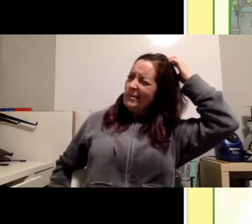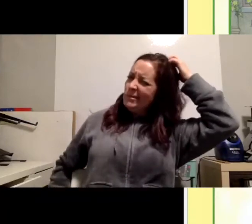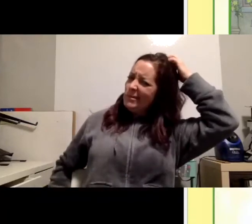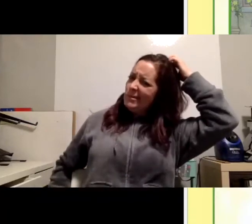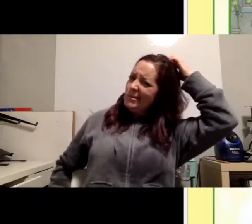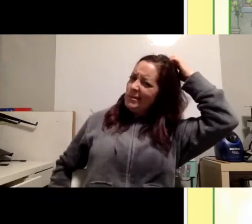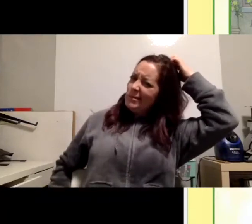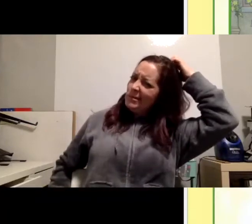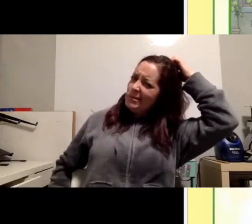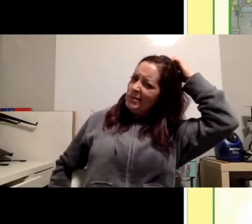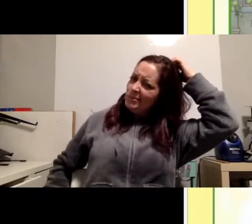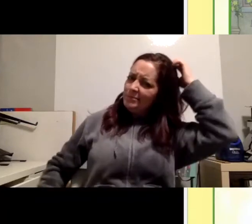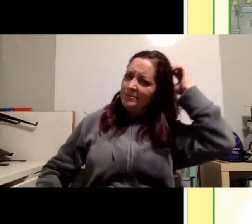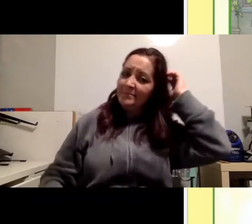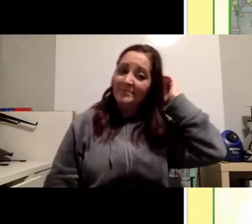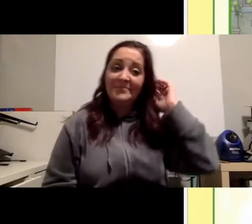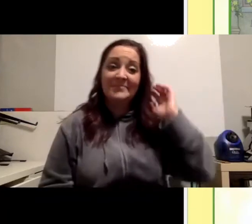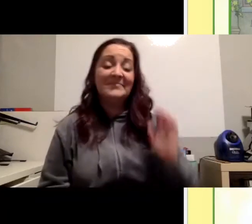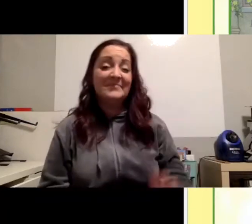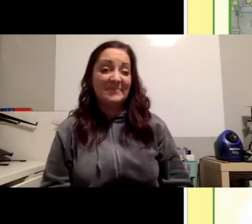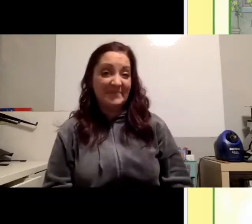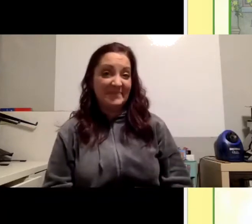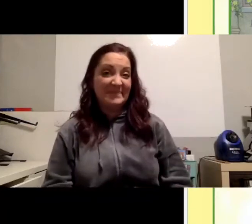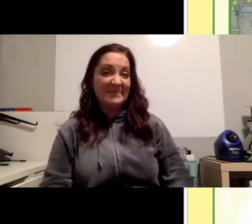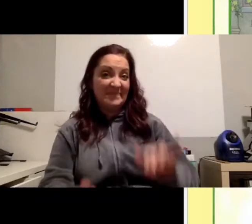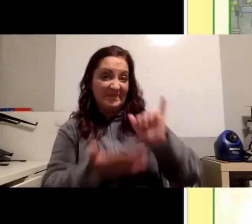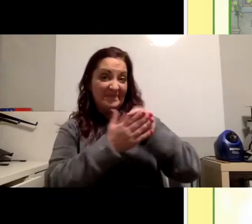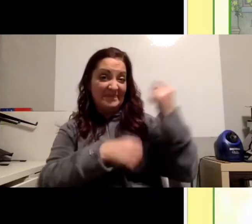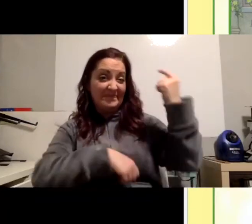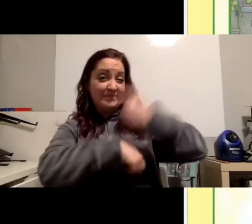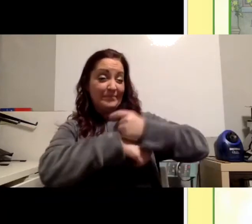And there's a woman standing there, scratching her head, looking at it.